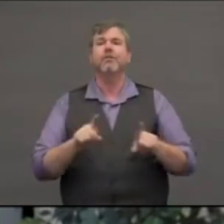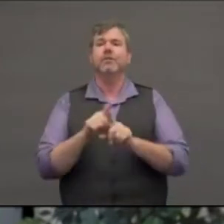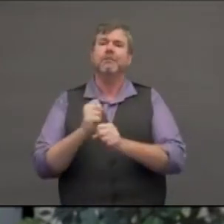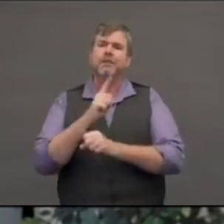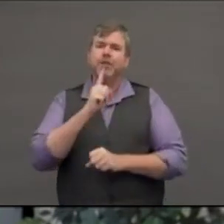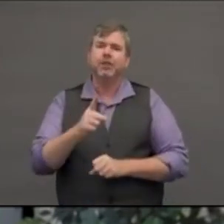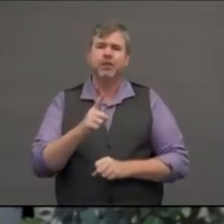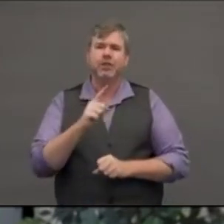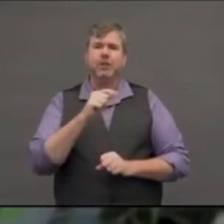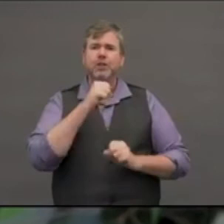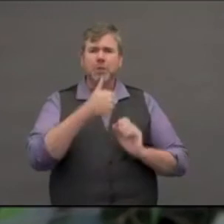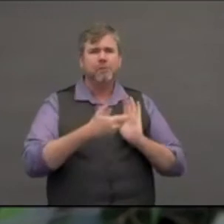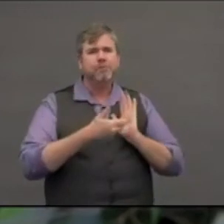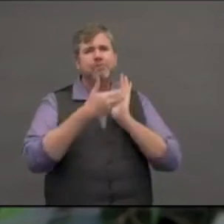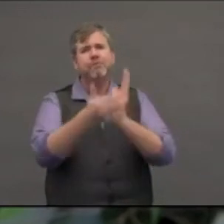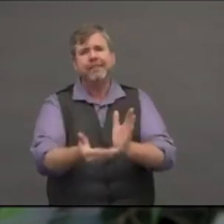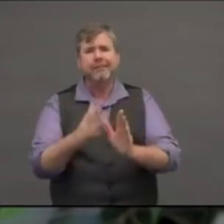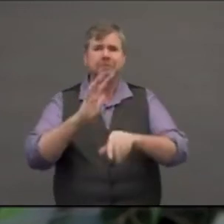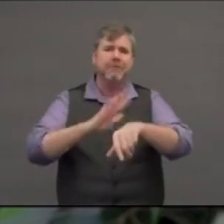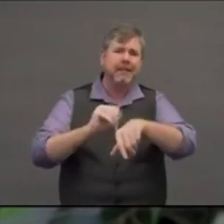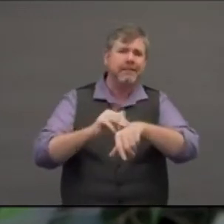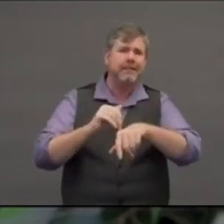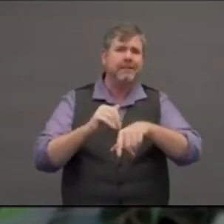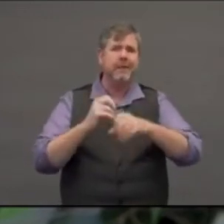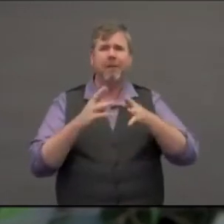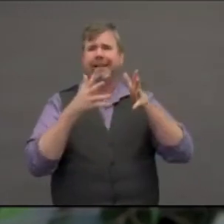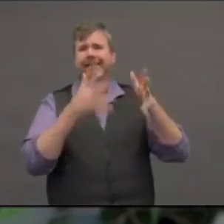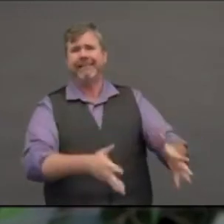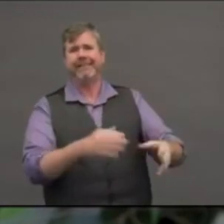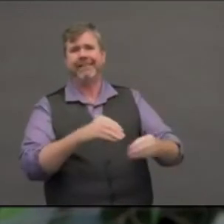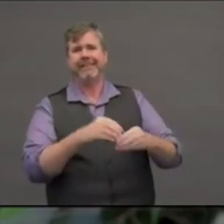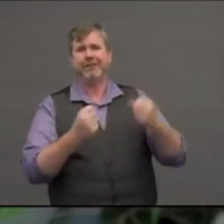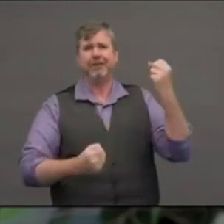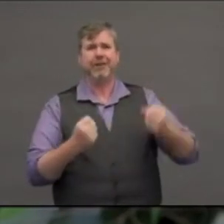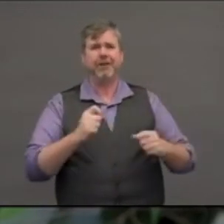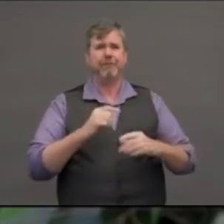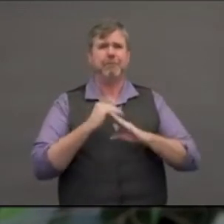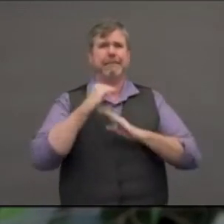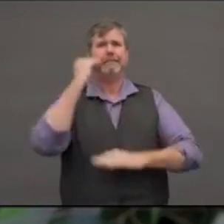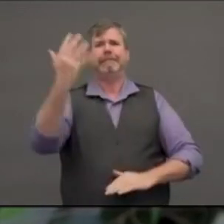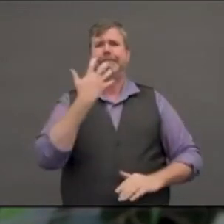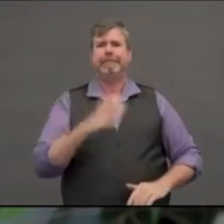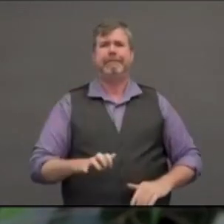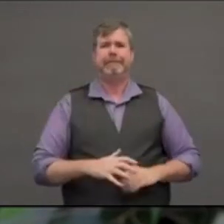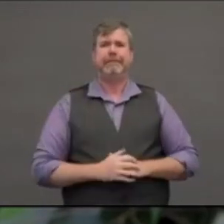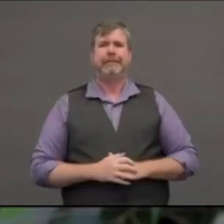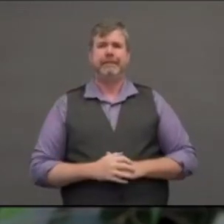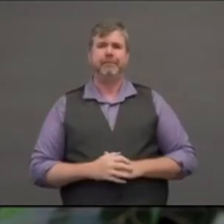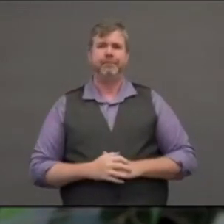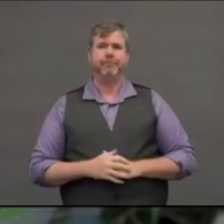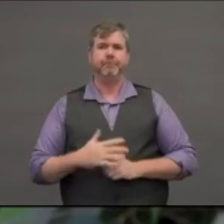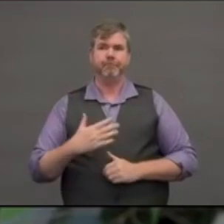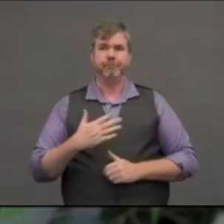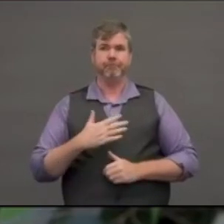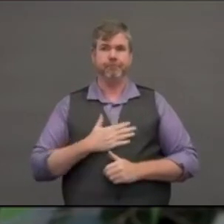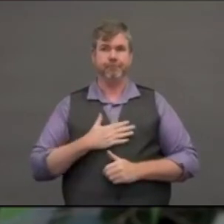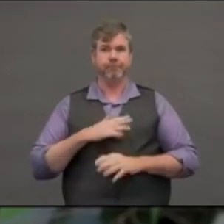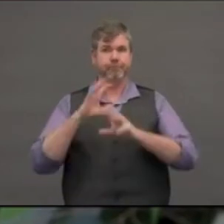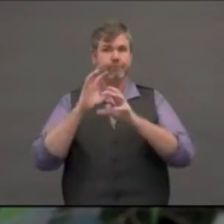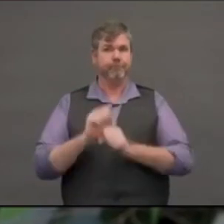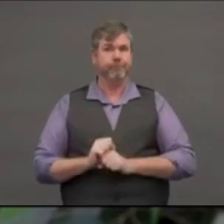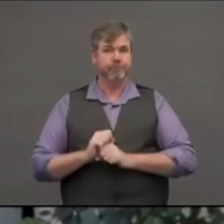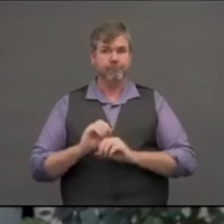as you travel around and leave them in the car. One habit that I have, even if no one is with me, I always just check my back